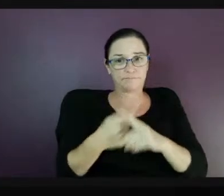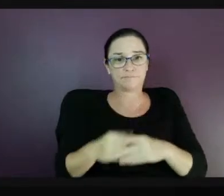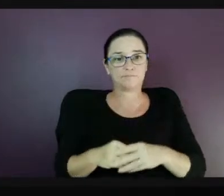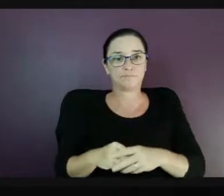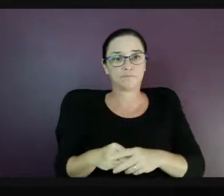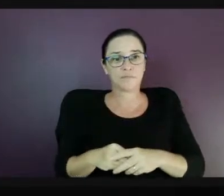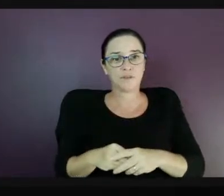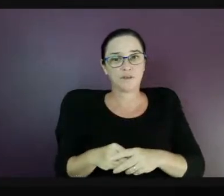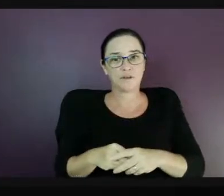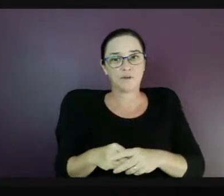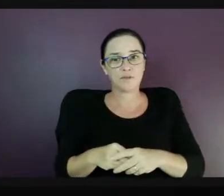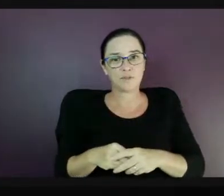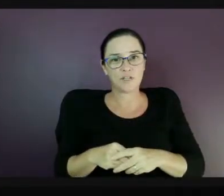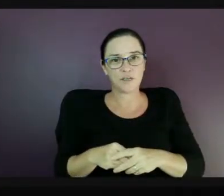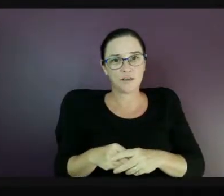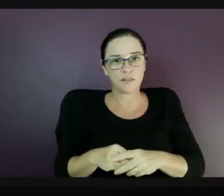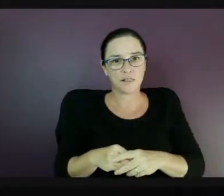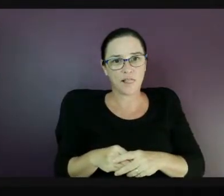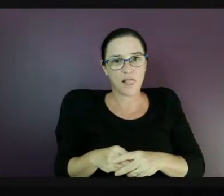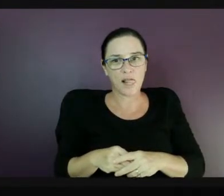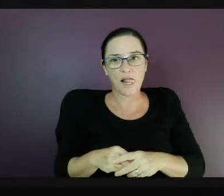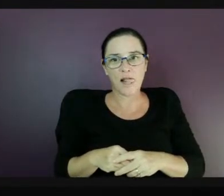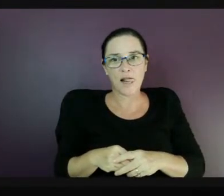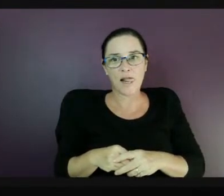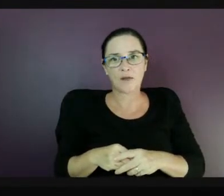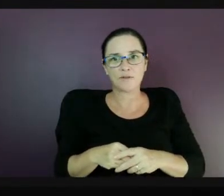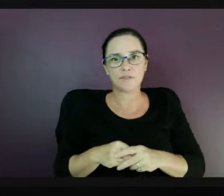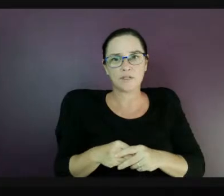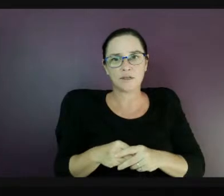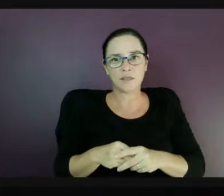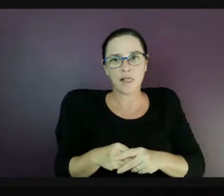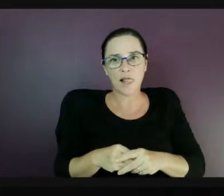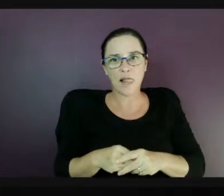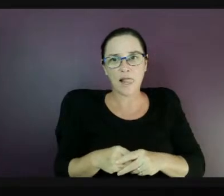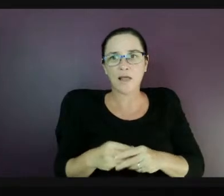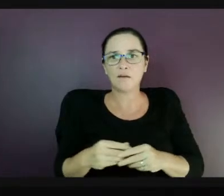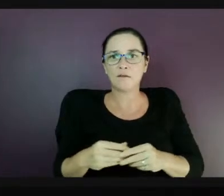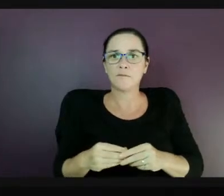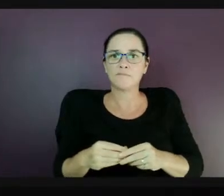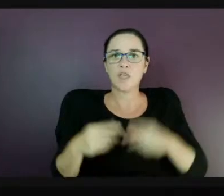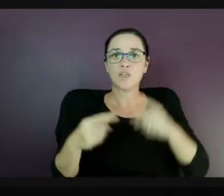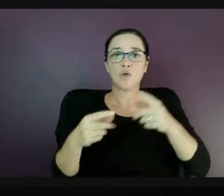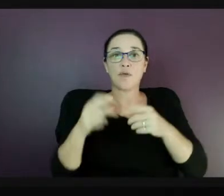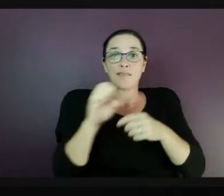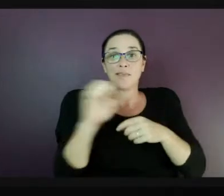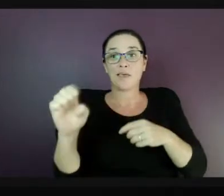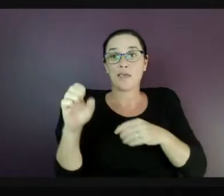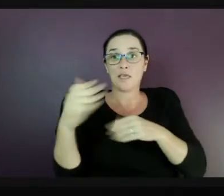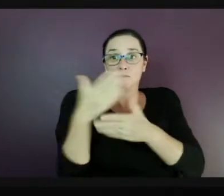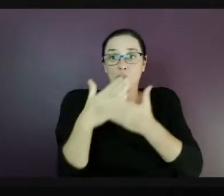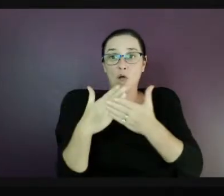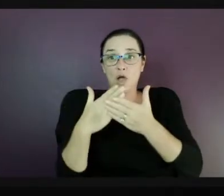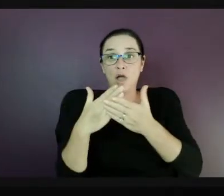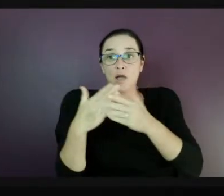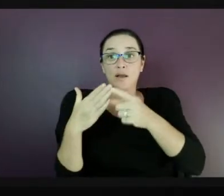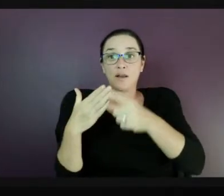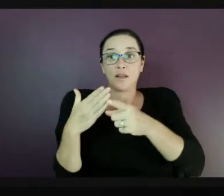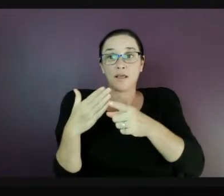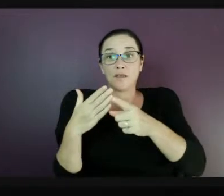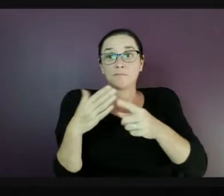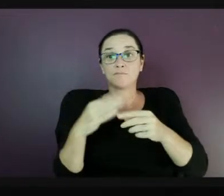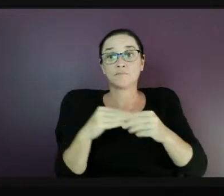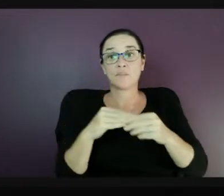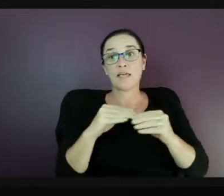So that's really interesting. And if you look at the east component, it's actually getting pushed to the east much faster as well